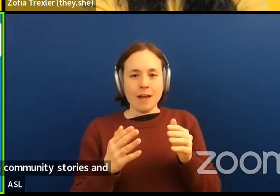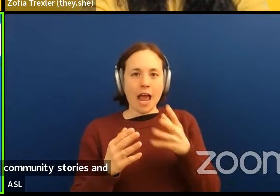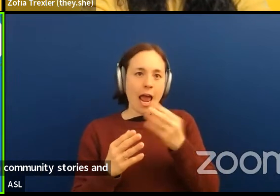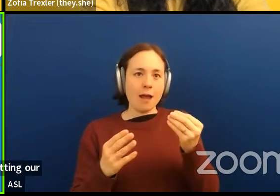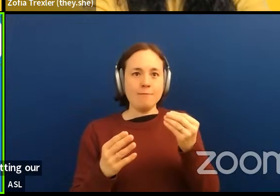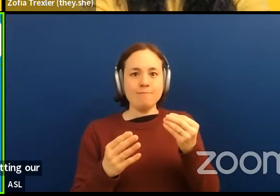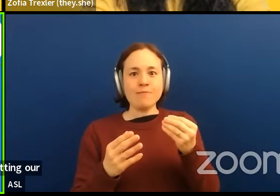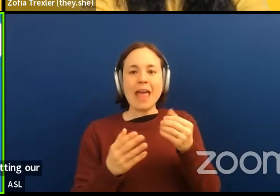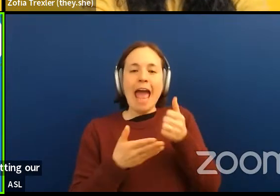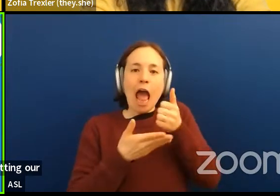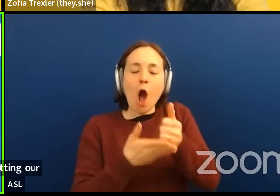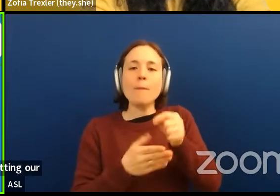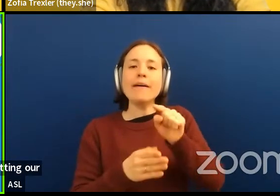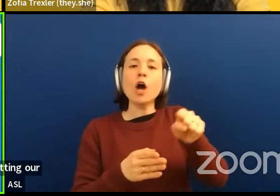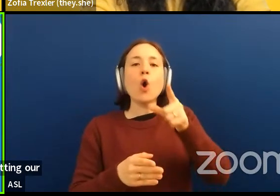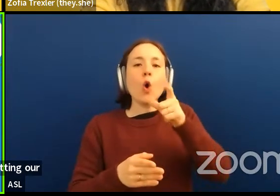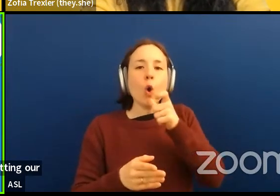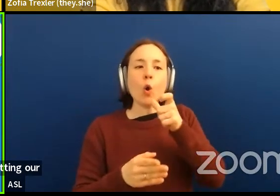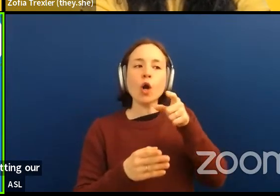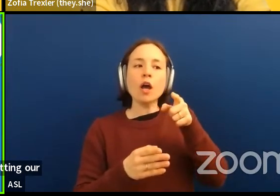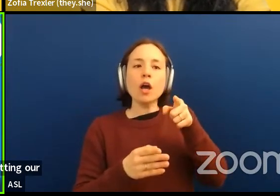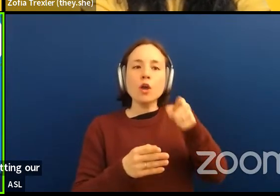advocates to find that way to